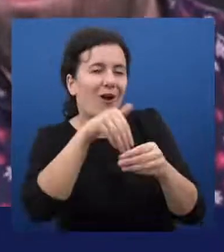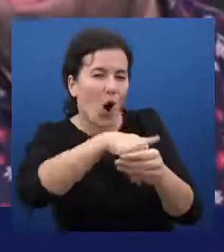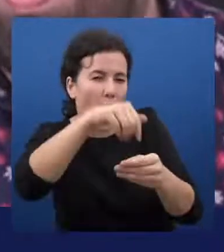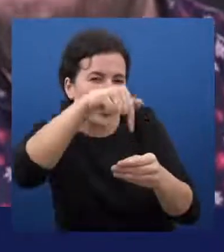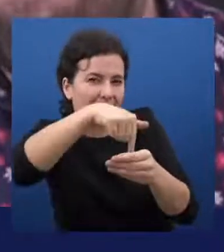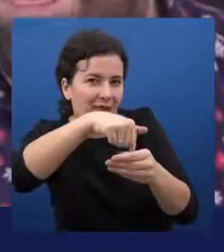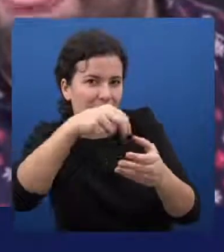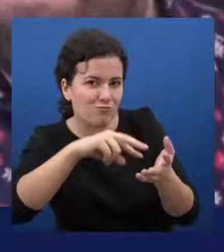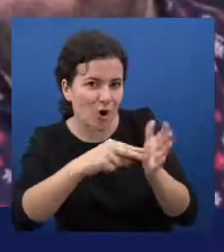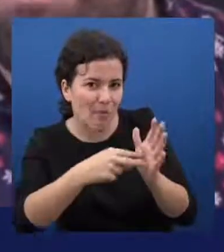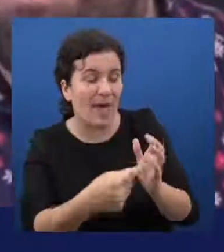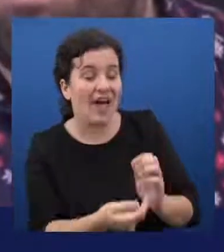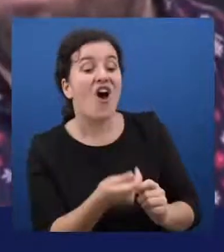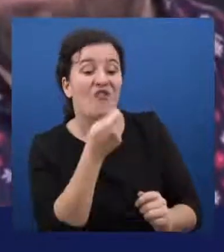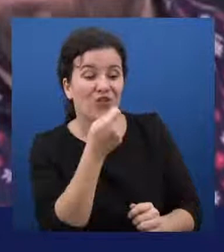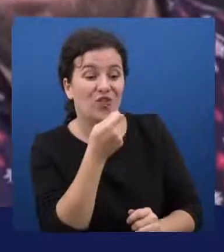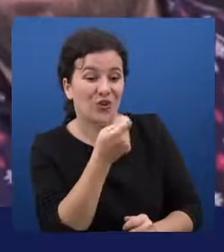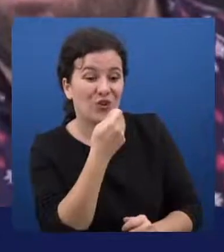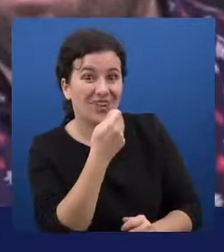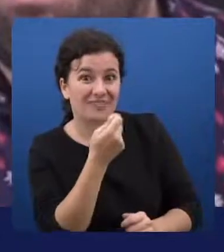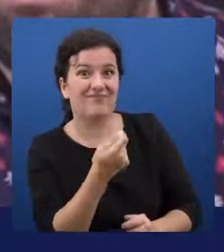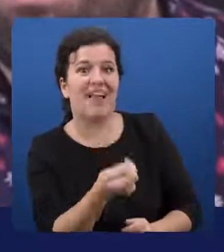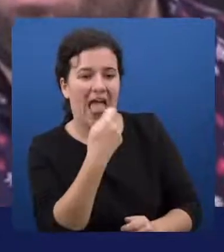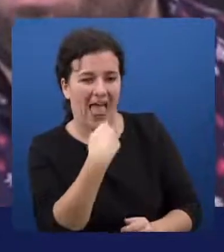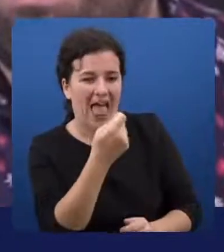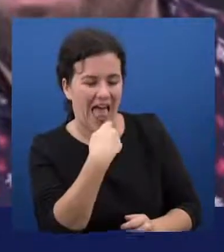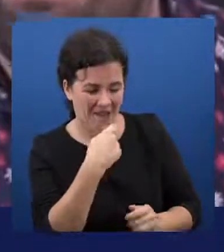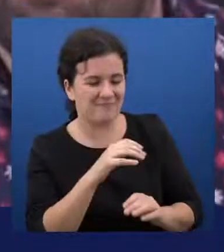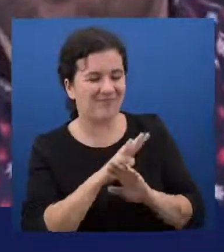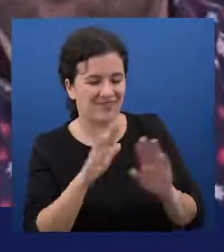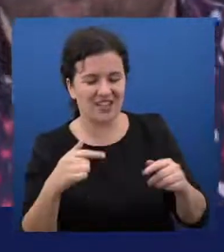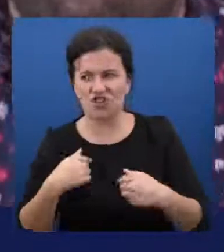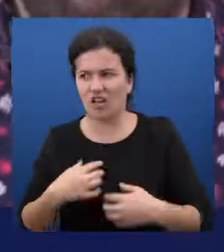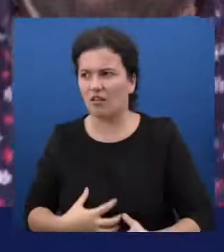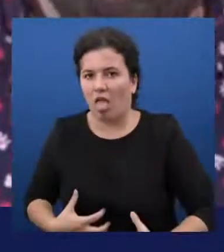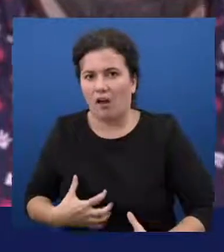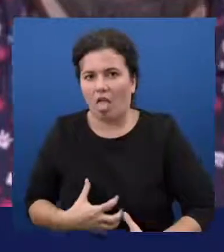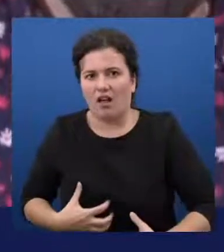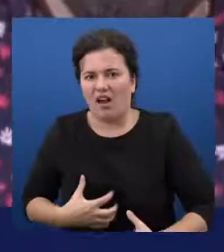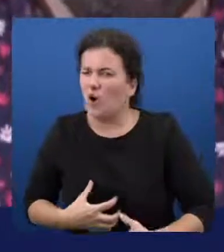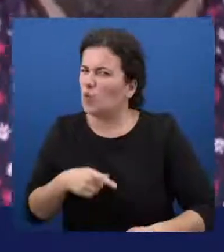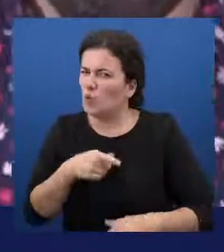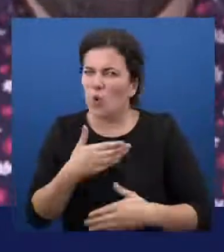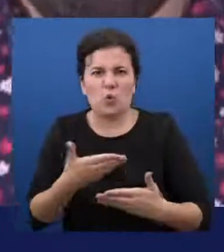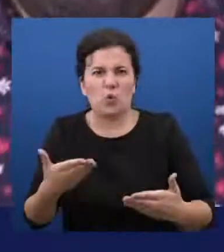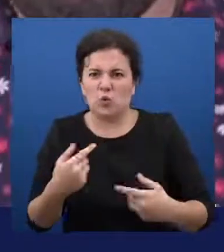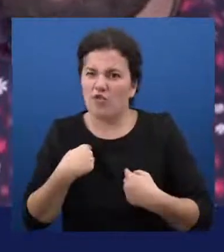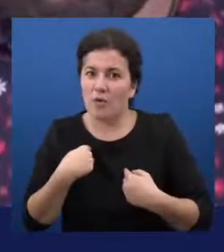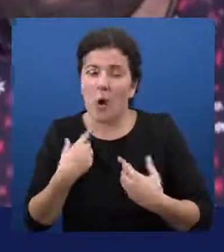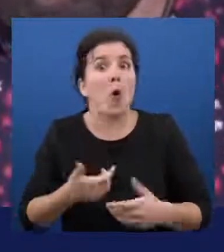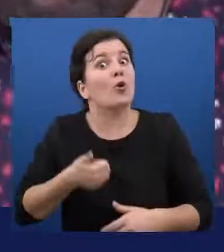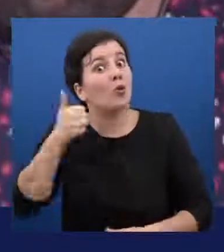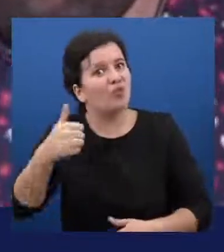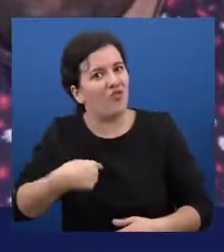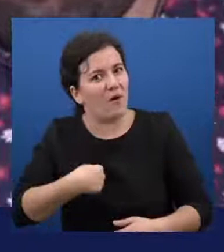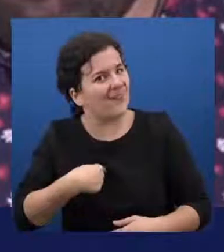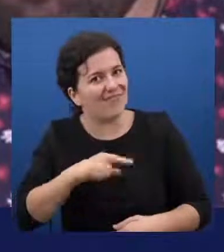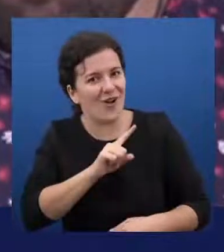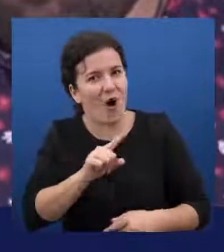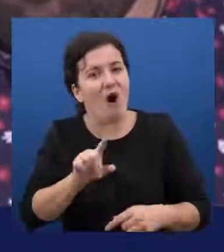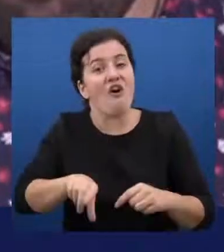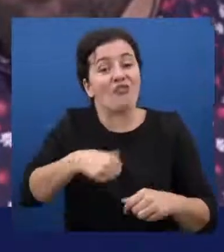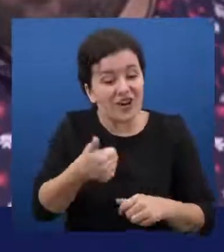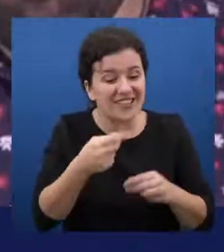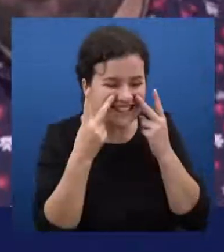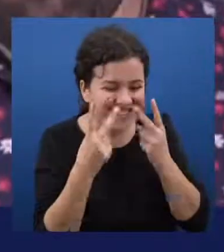you or not. You kind of read the label, right? We've created a construct that says this is the contents of these things, this is the nutritional value. And I'm starting to